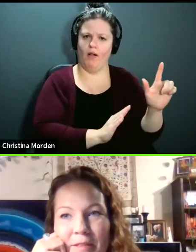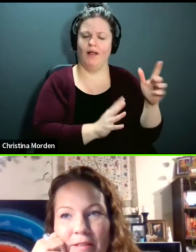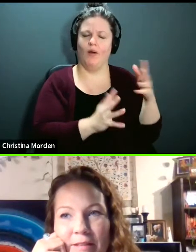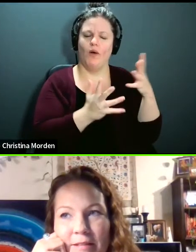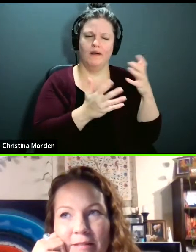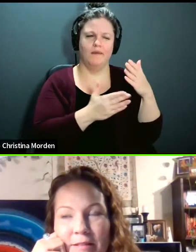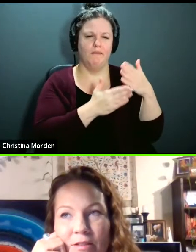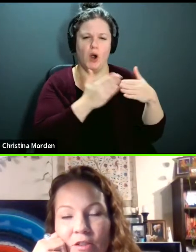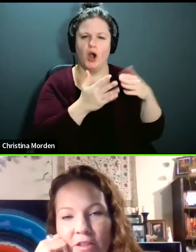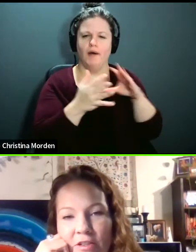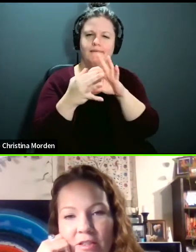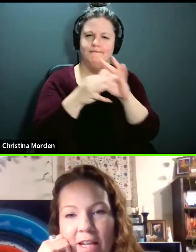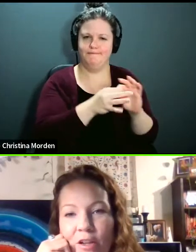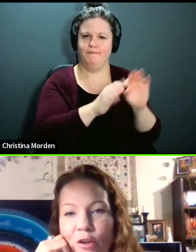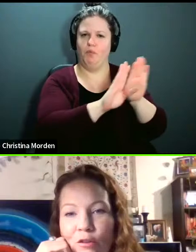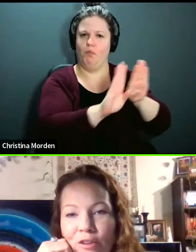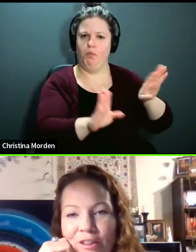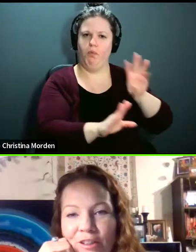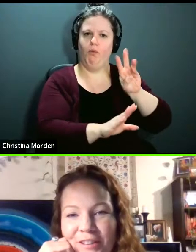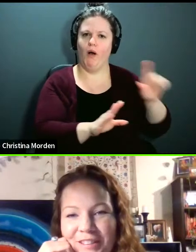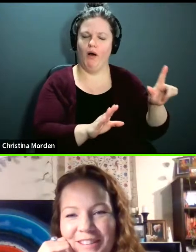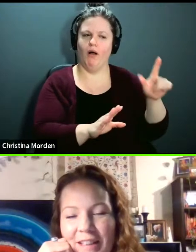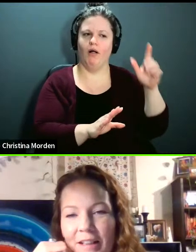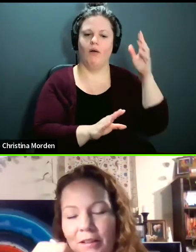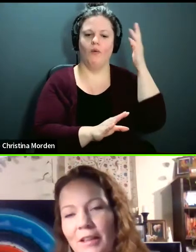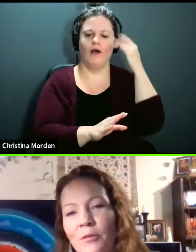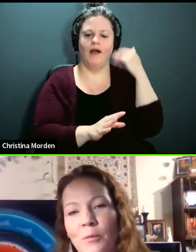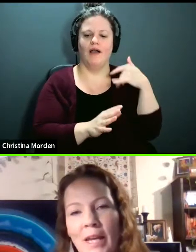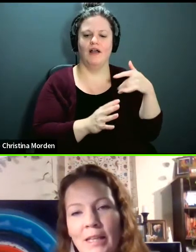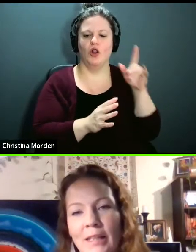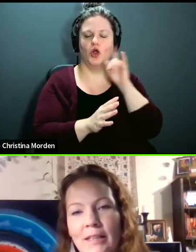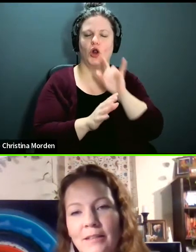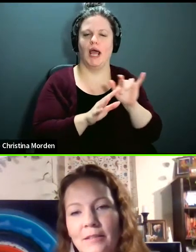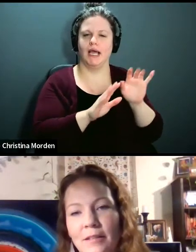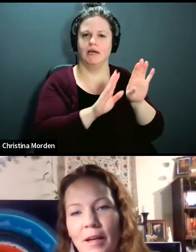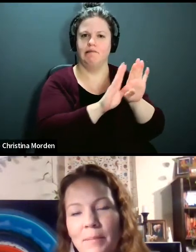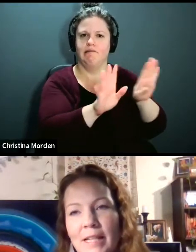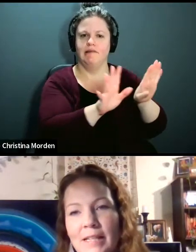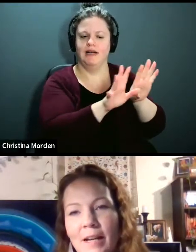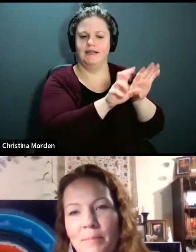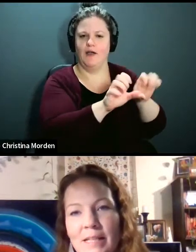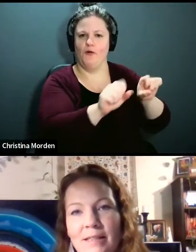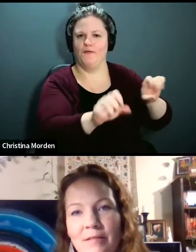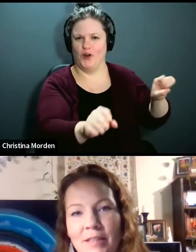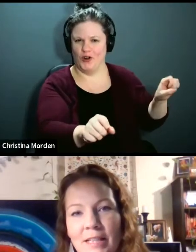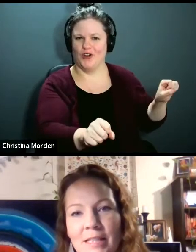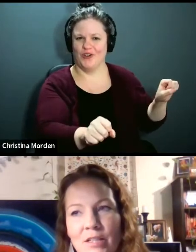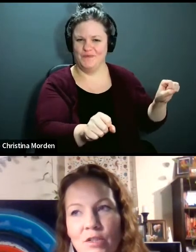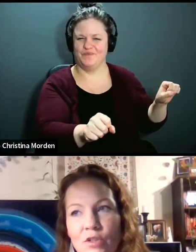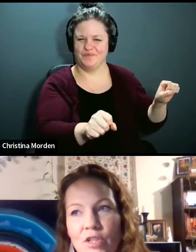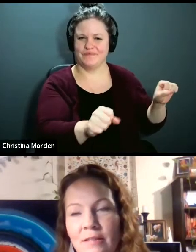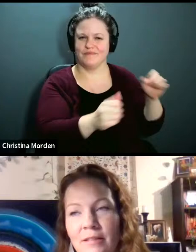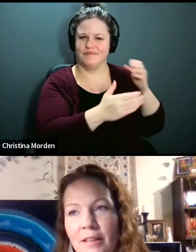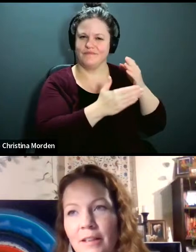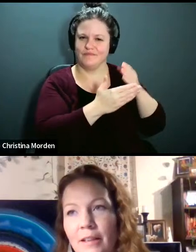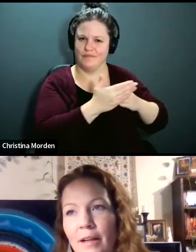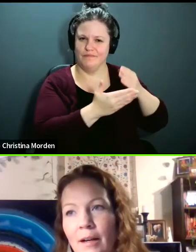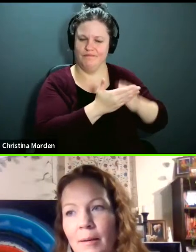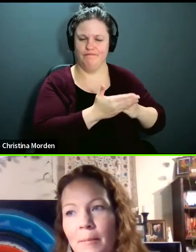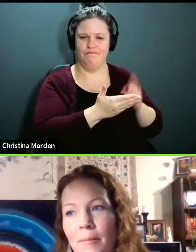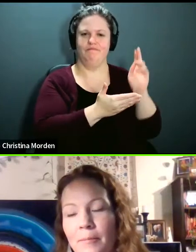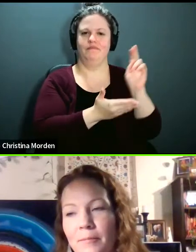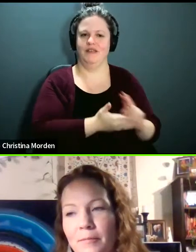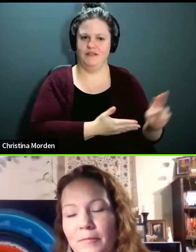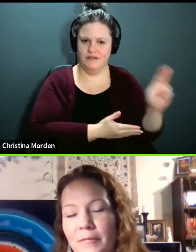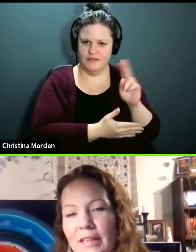um start to take over in a way like yeah a piece of the institution